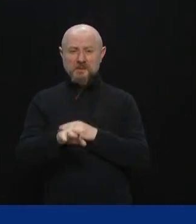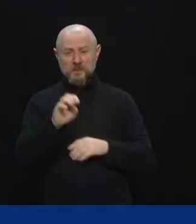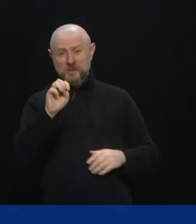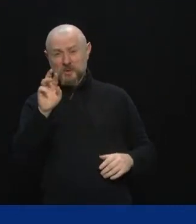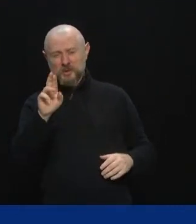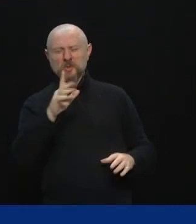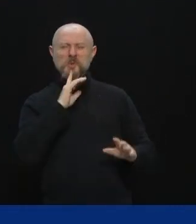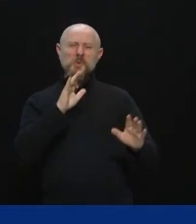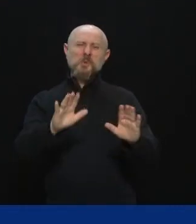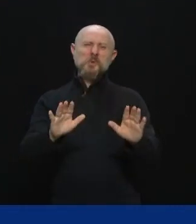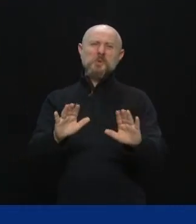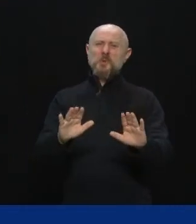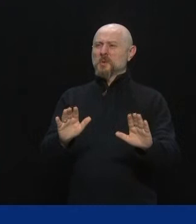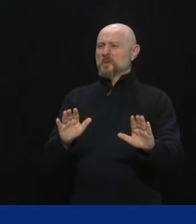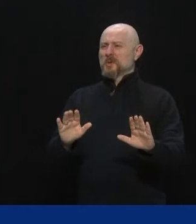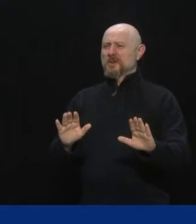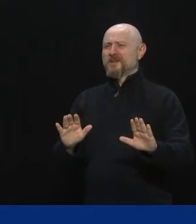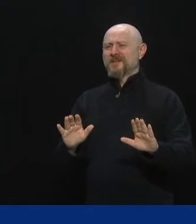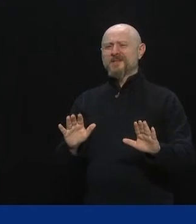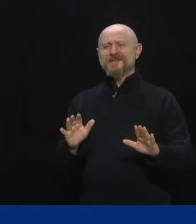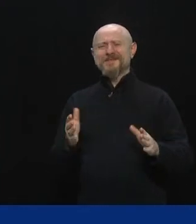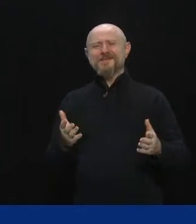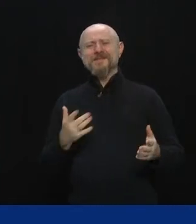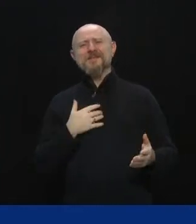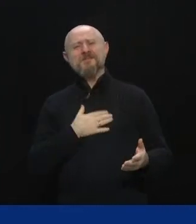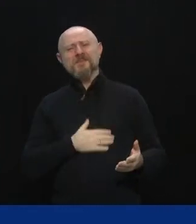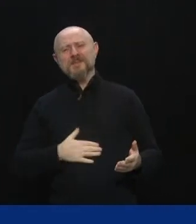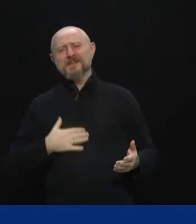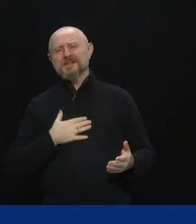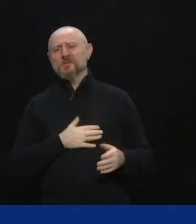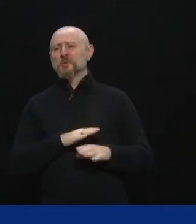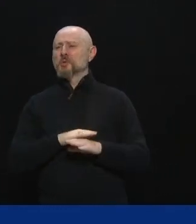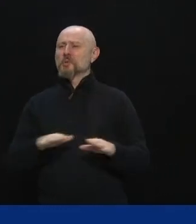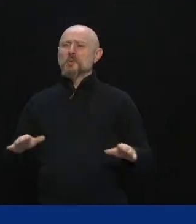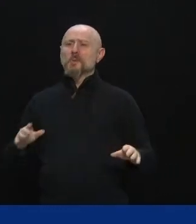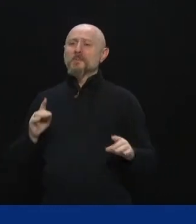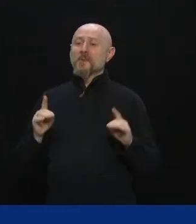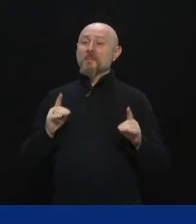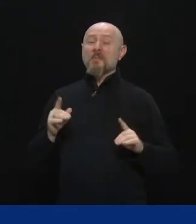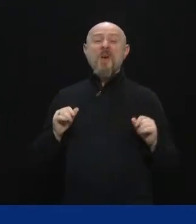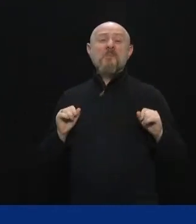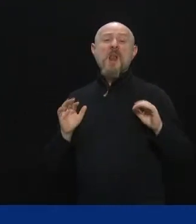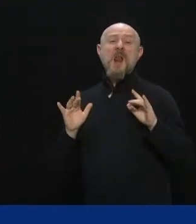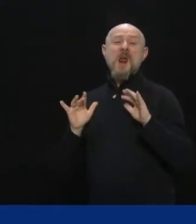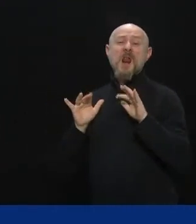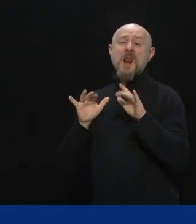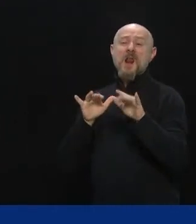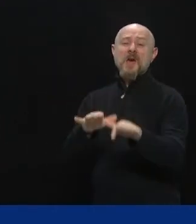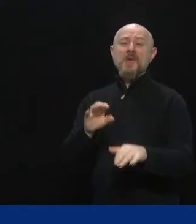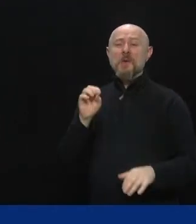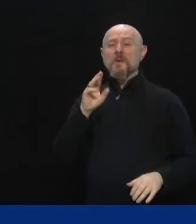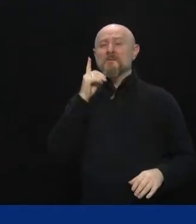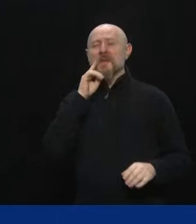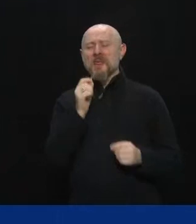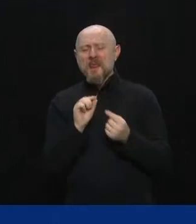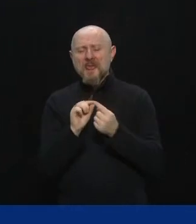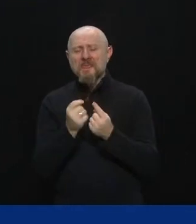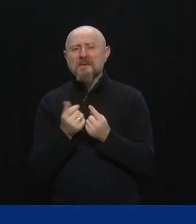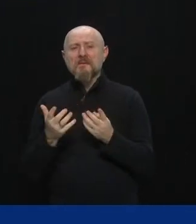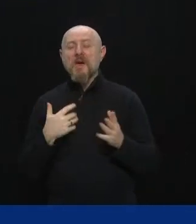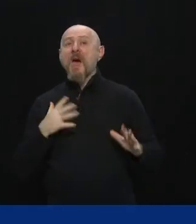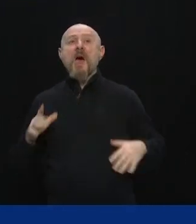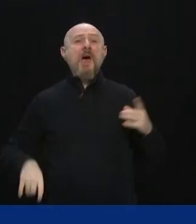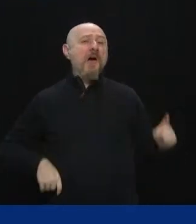flu. Follow the protocols, but please don't overburden our emergency rooms. They have so much work to do. So when you look at the